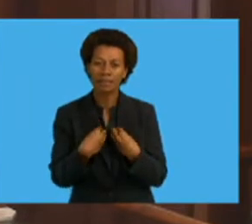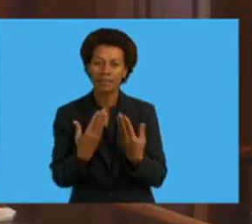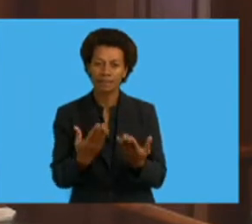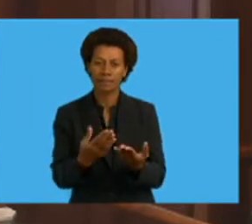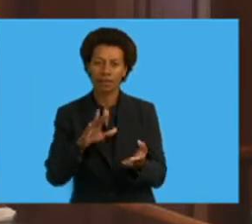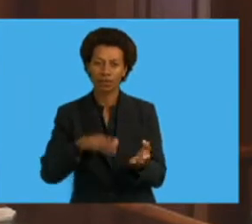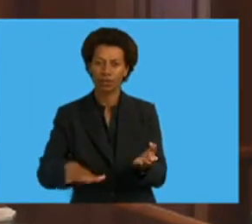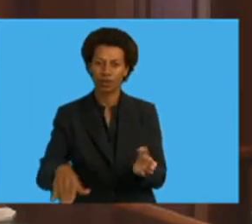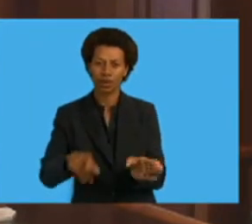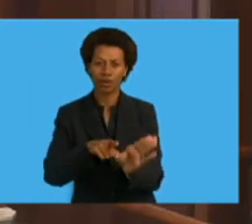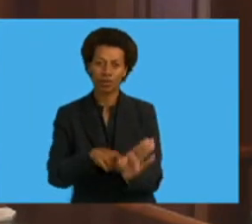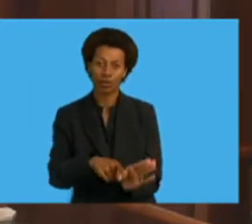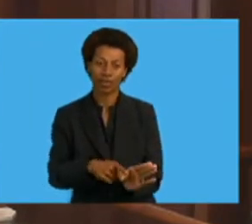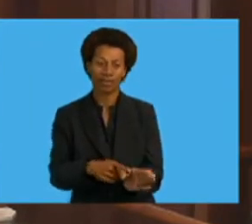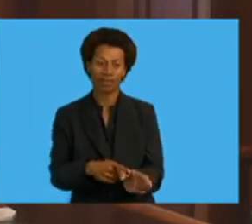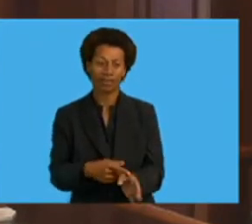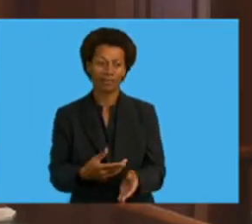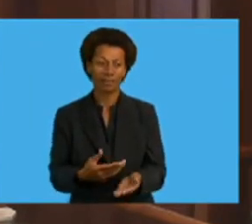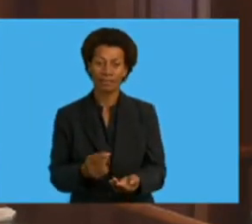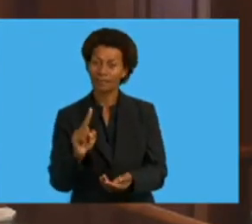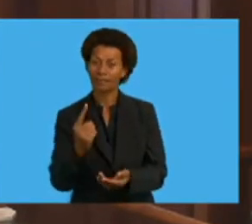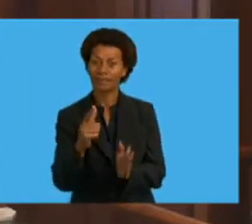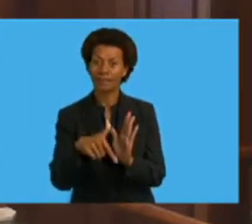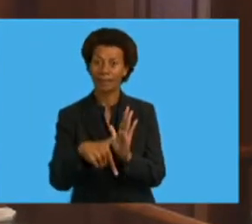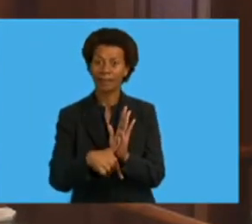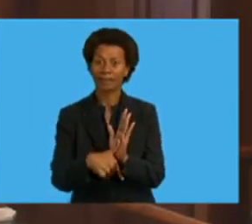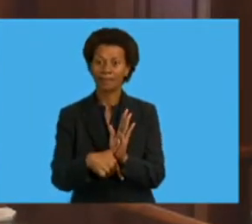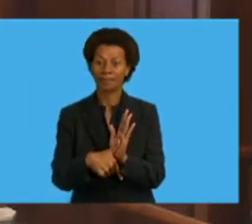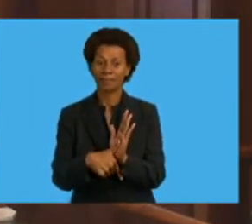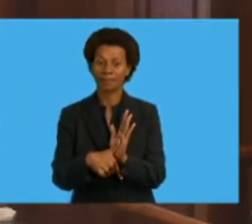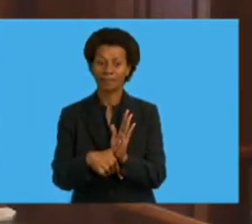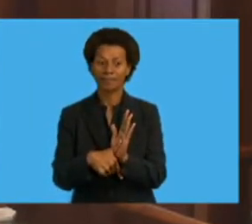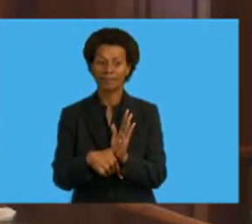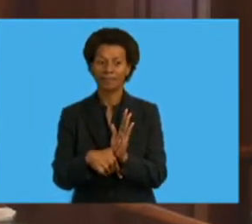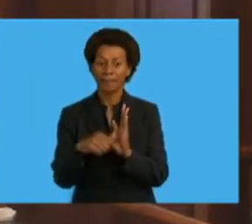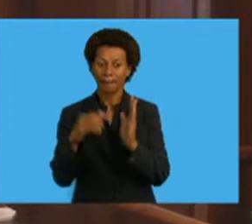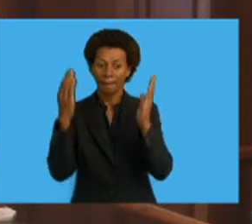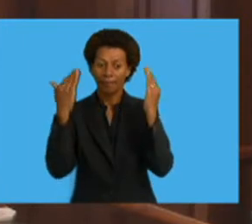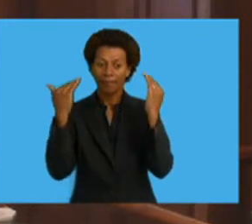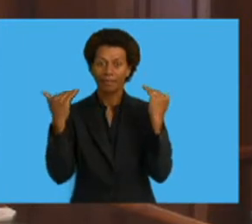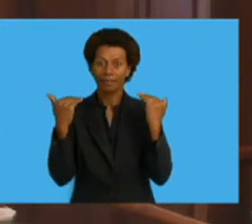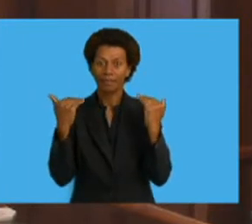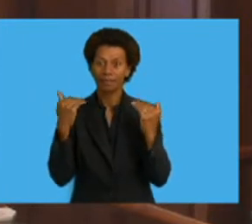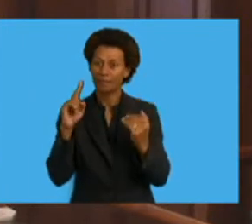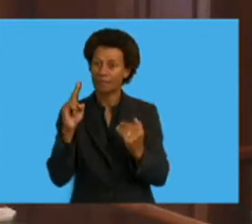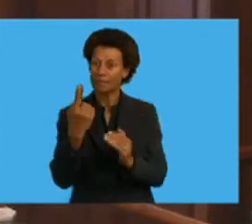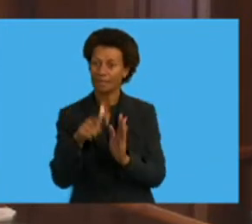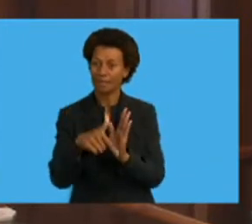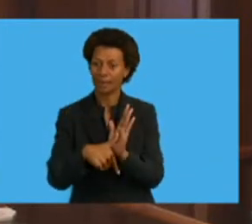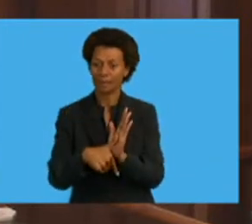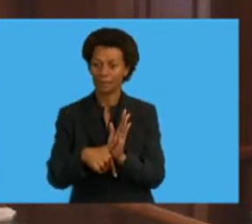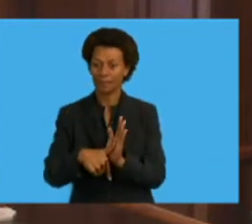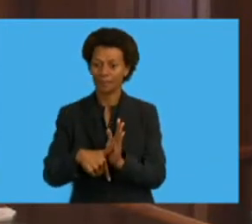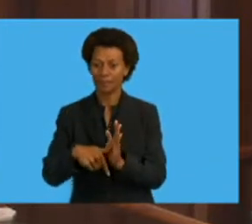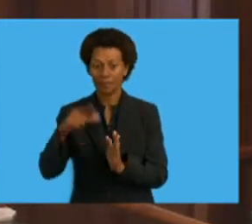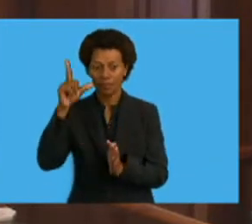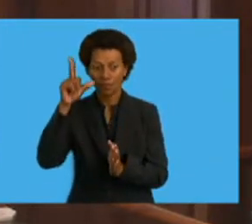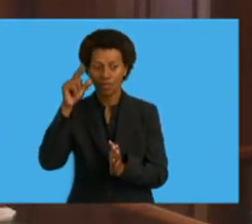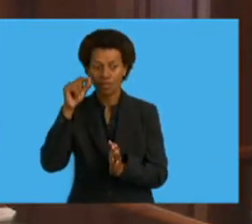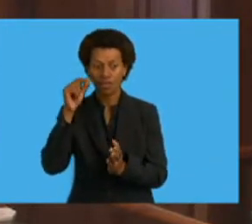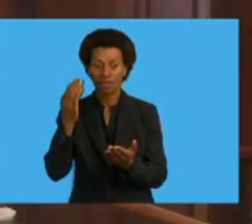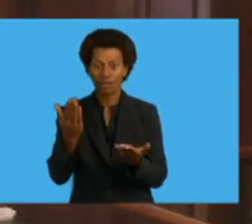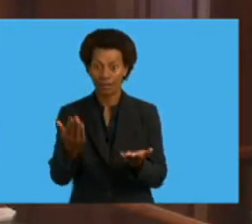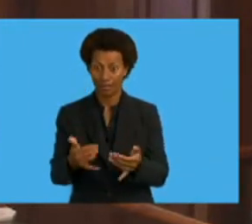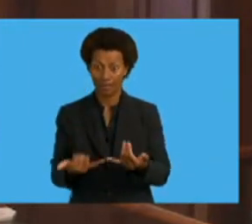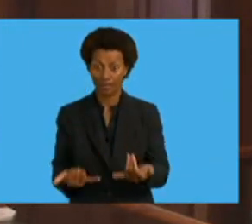youth. For the first time, Madam Speaker, for the first time, individual iTaukei landowners are